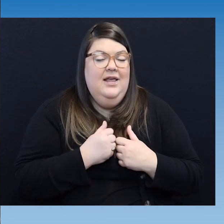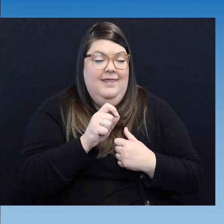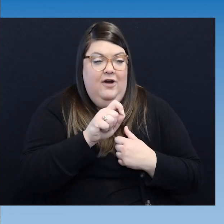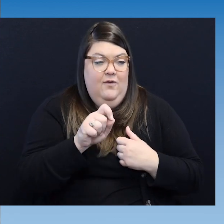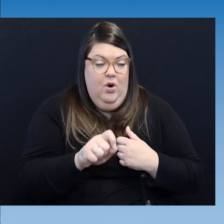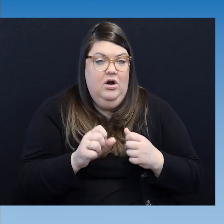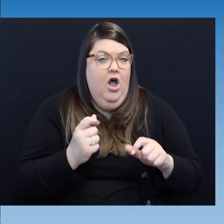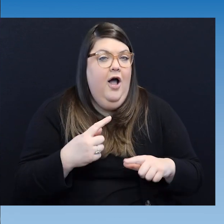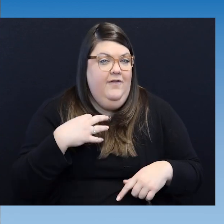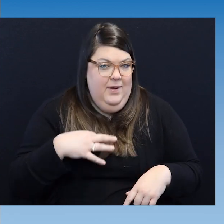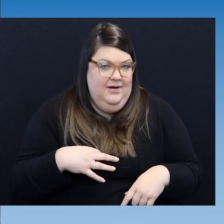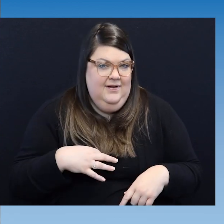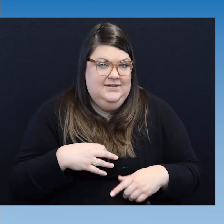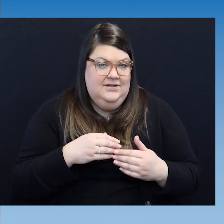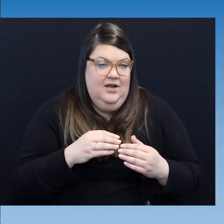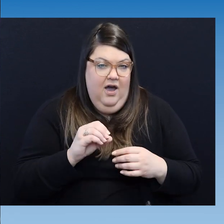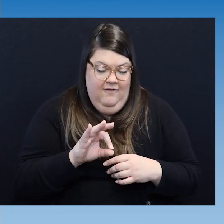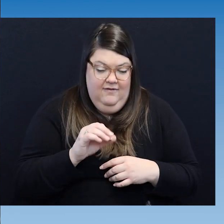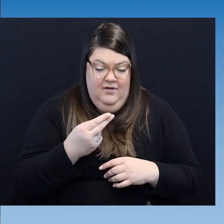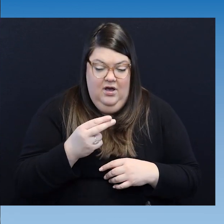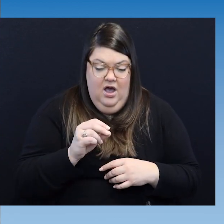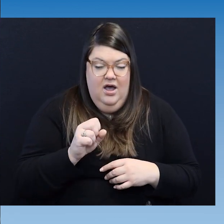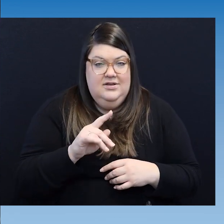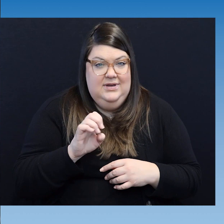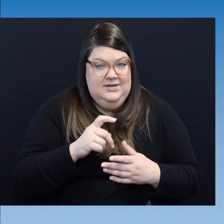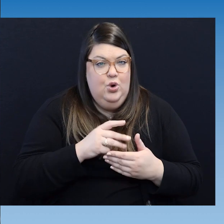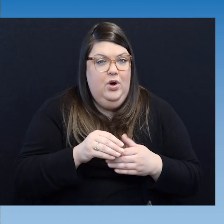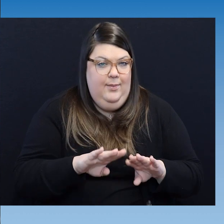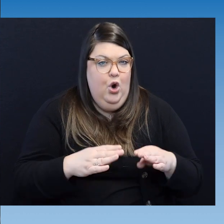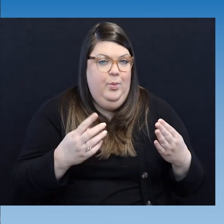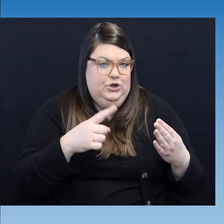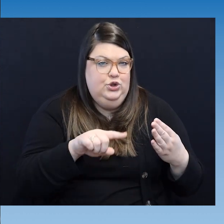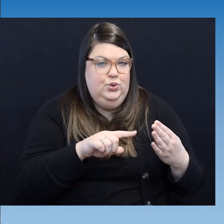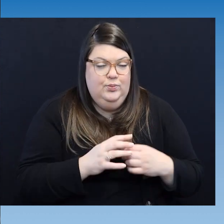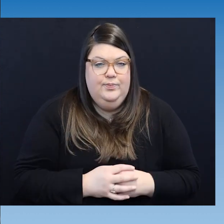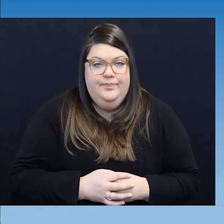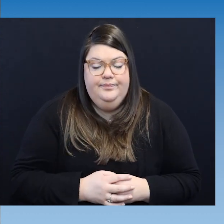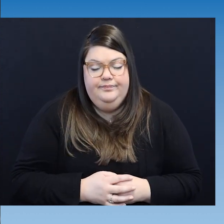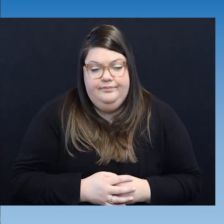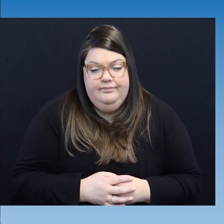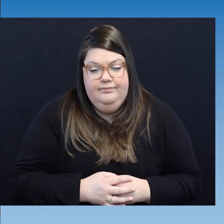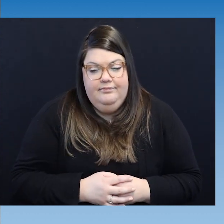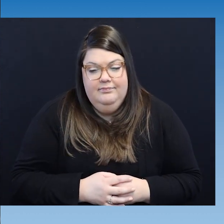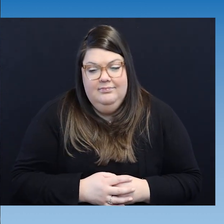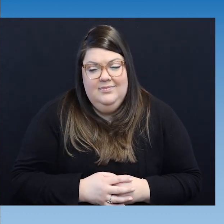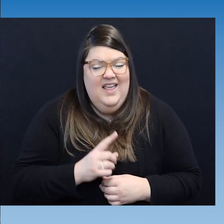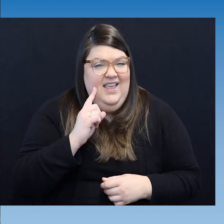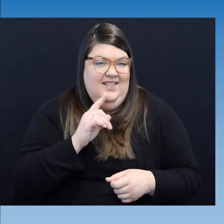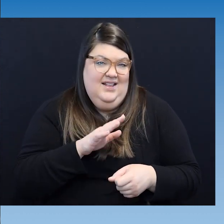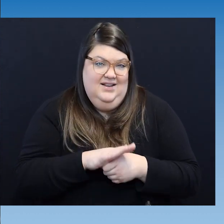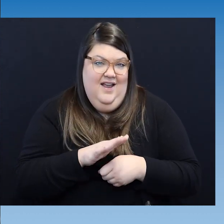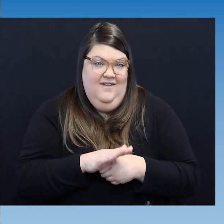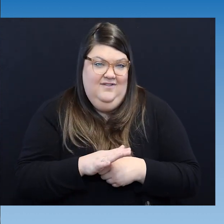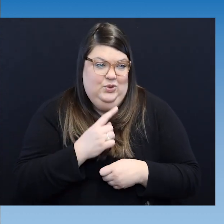of the benefits of a hospice program open up to you. So I think that's enough to say. I